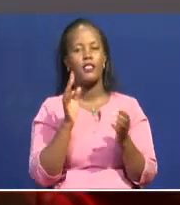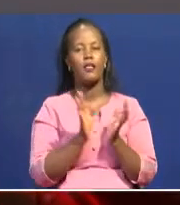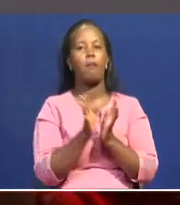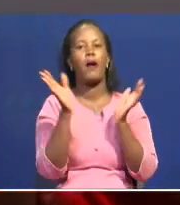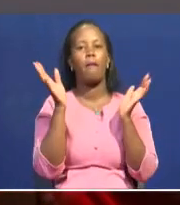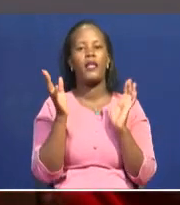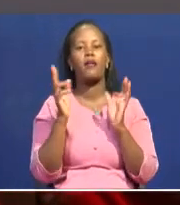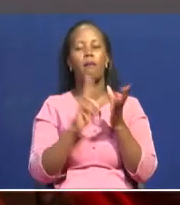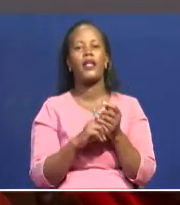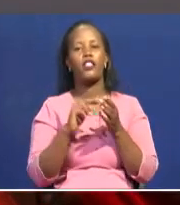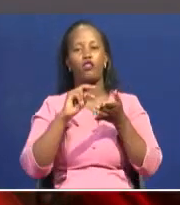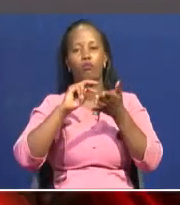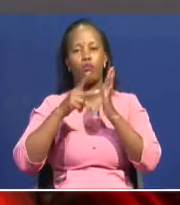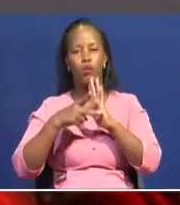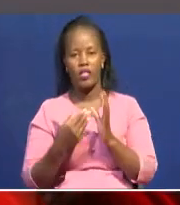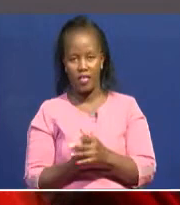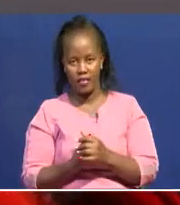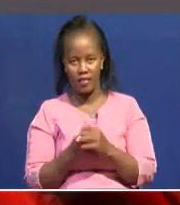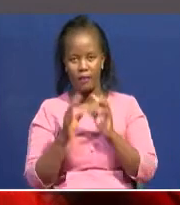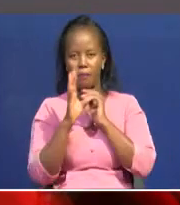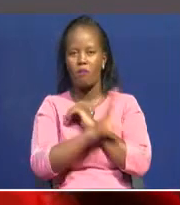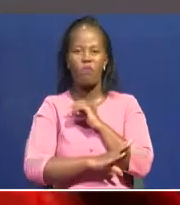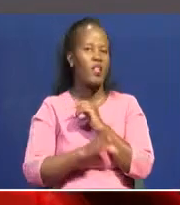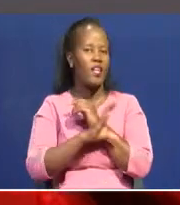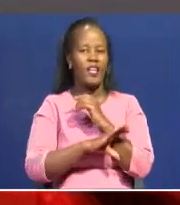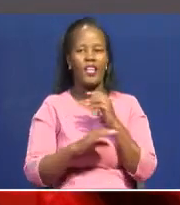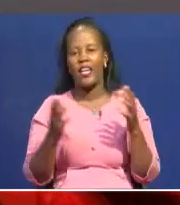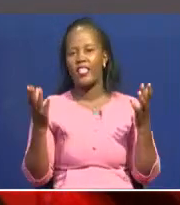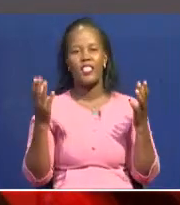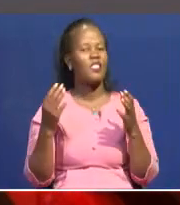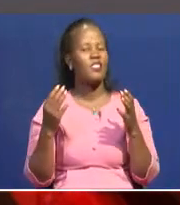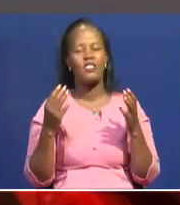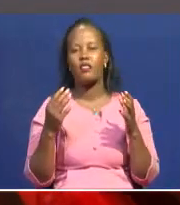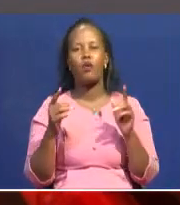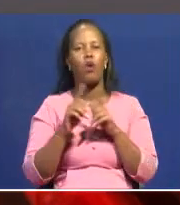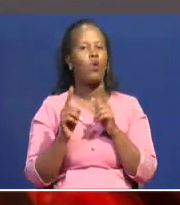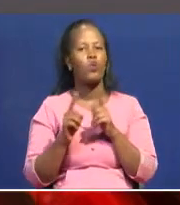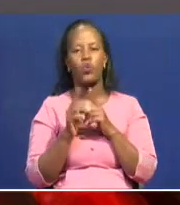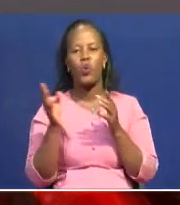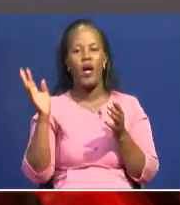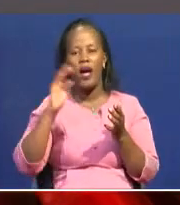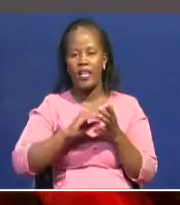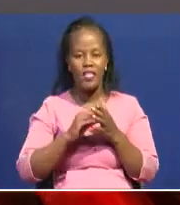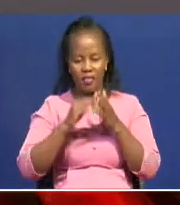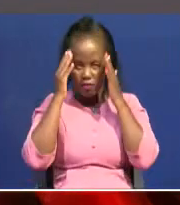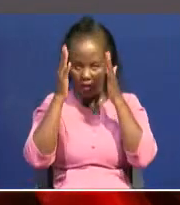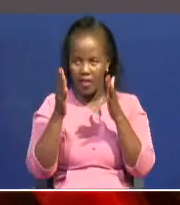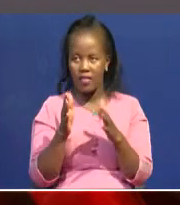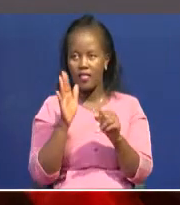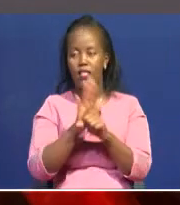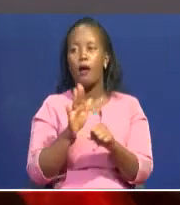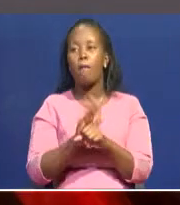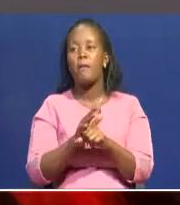projects. Essentially, the country may not go the direction most of the African